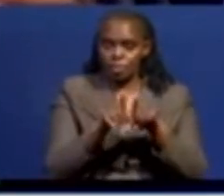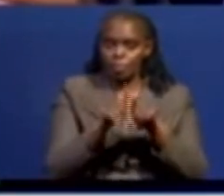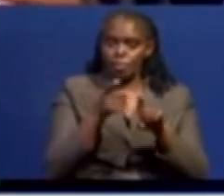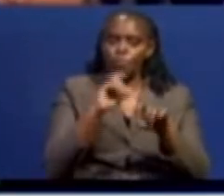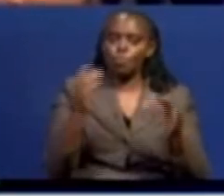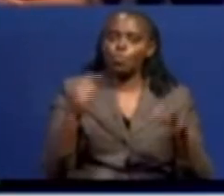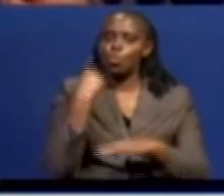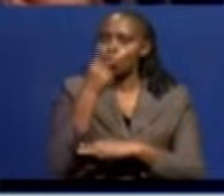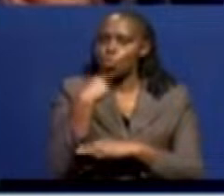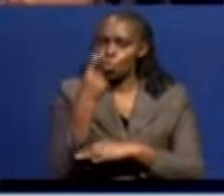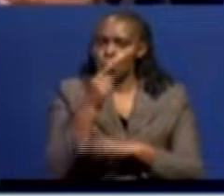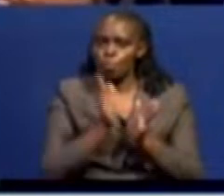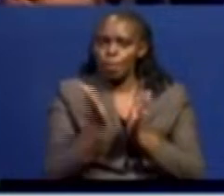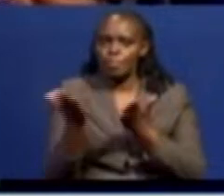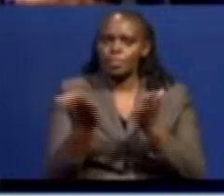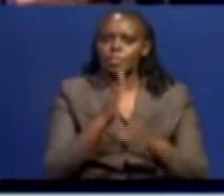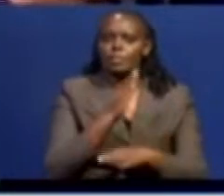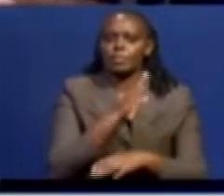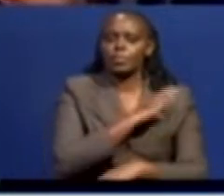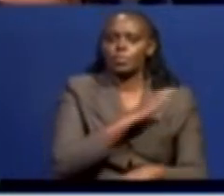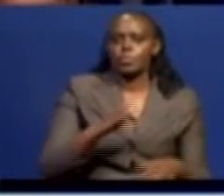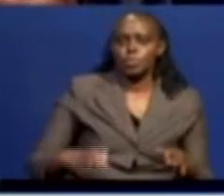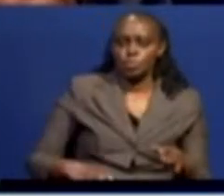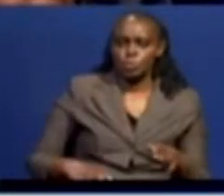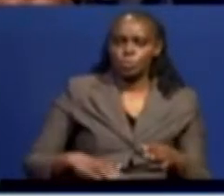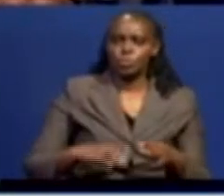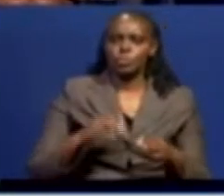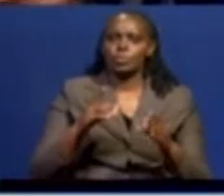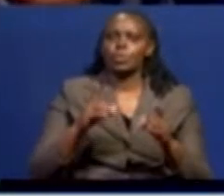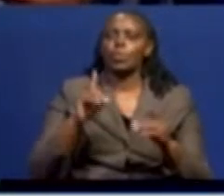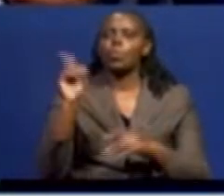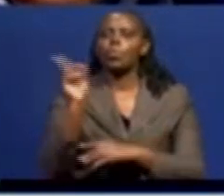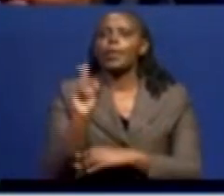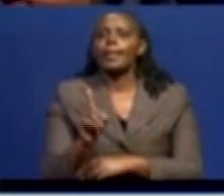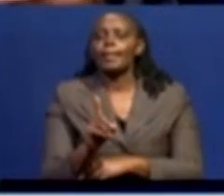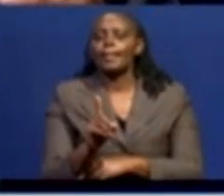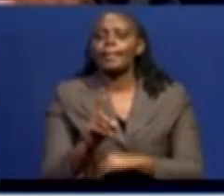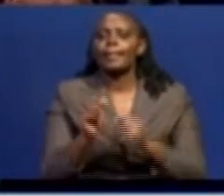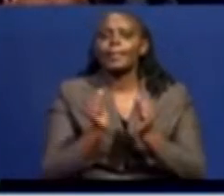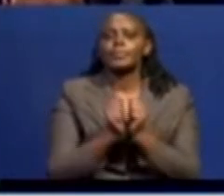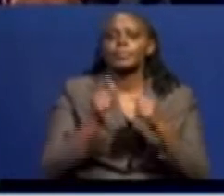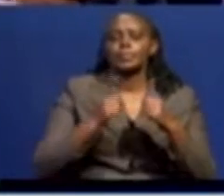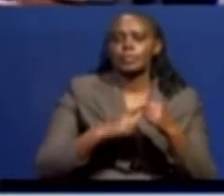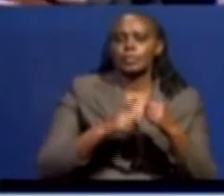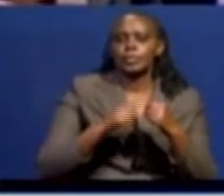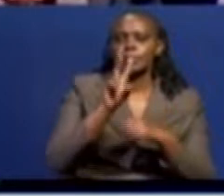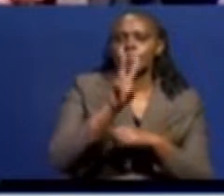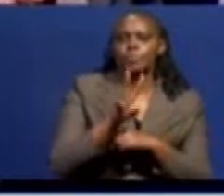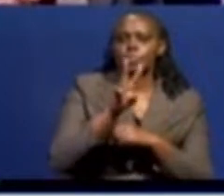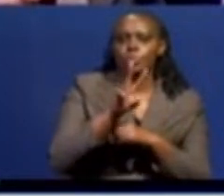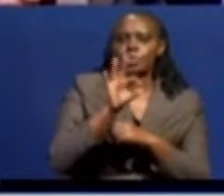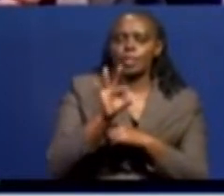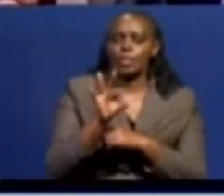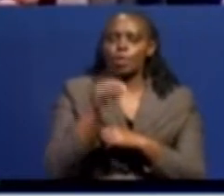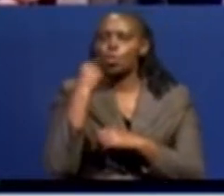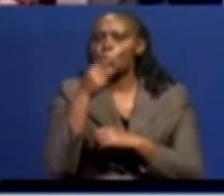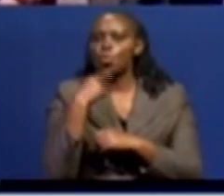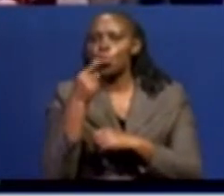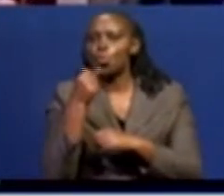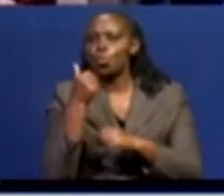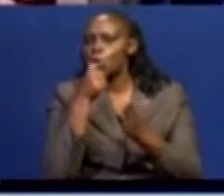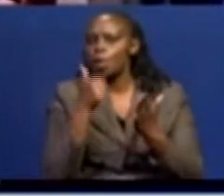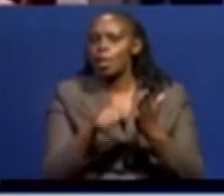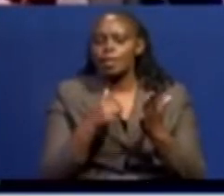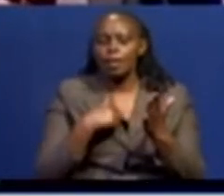the same. From whom? From the Public Service Commission. When is it dated? 16th February 2023. Who